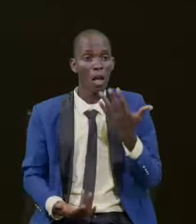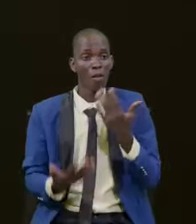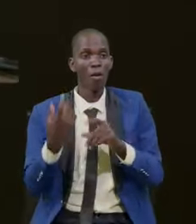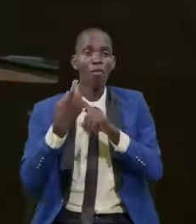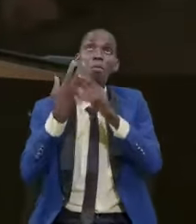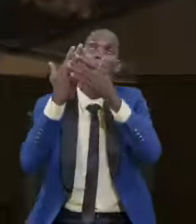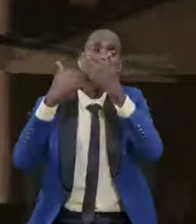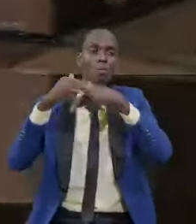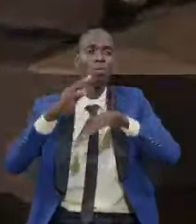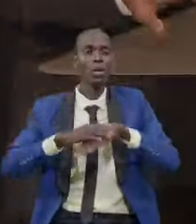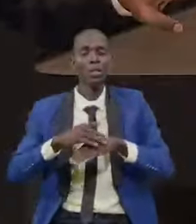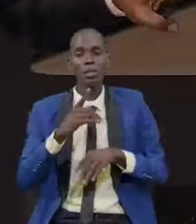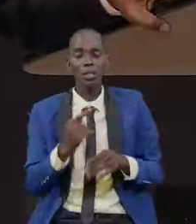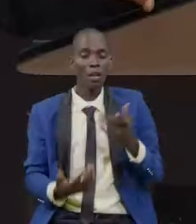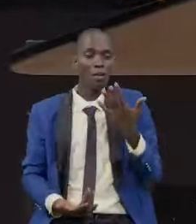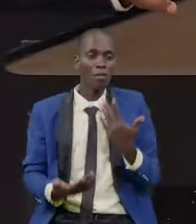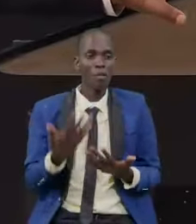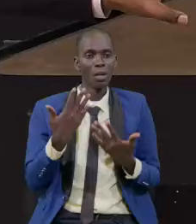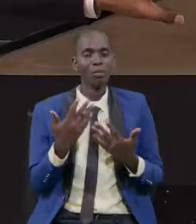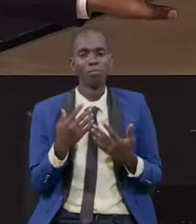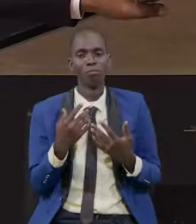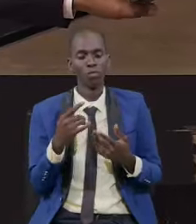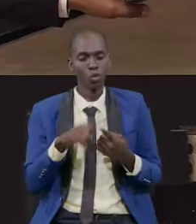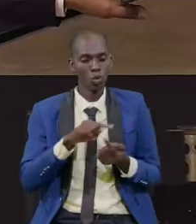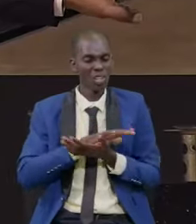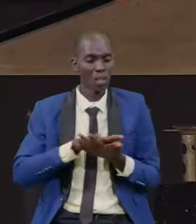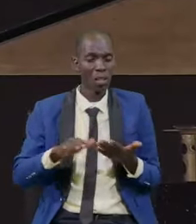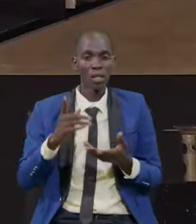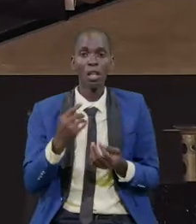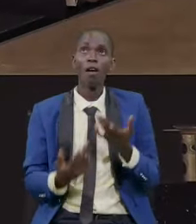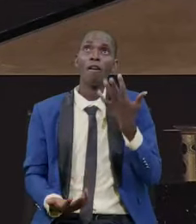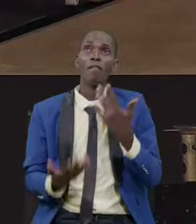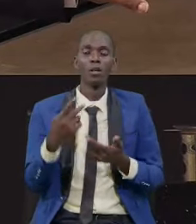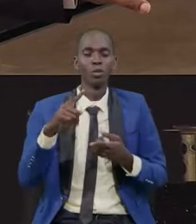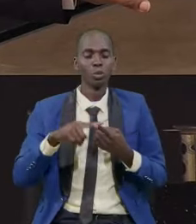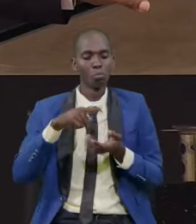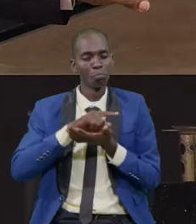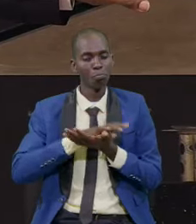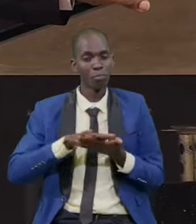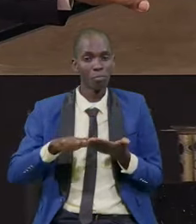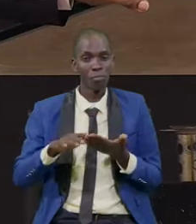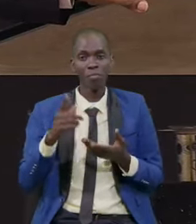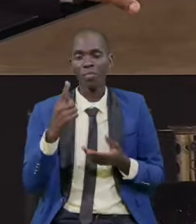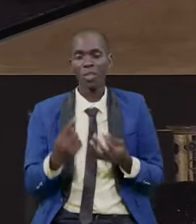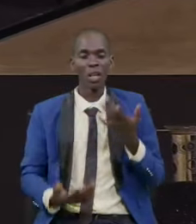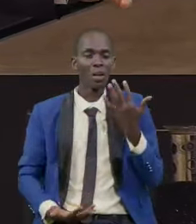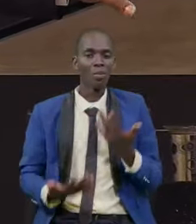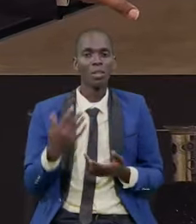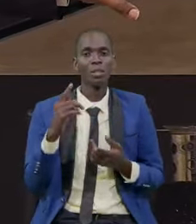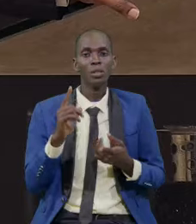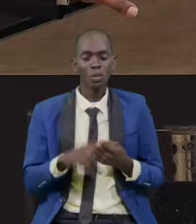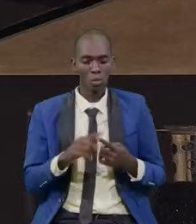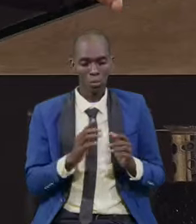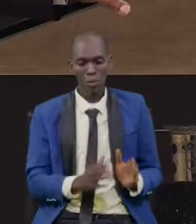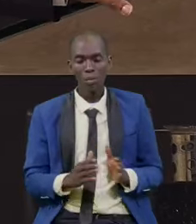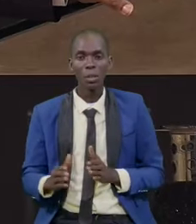heaven, the fire to cleanse, the fire to purify, the fire to